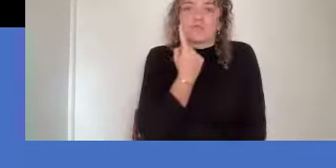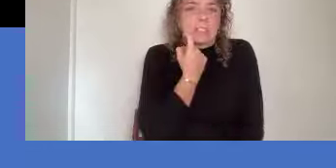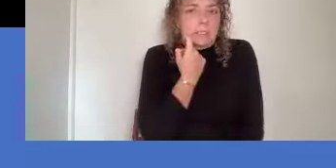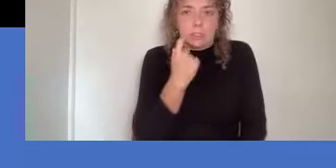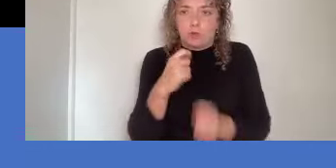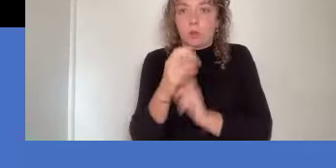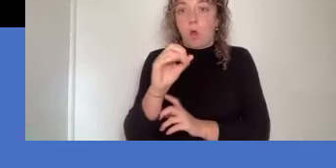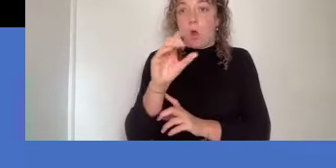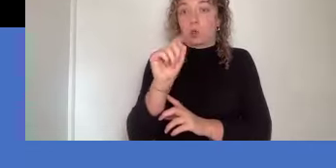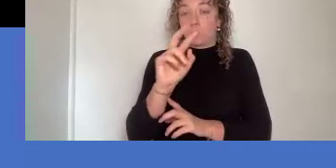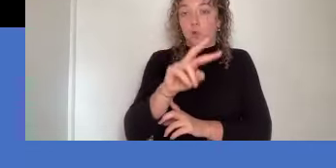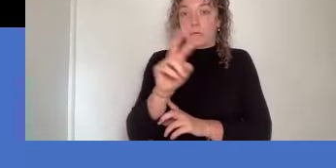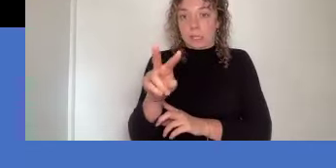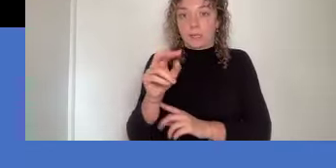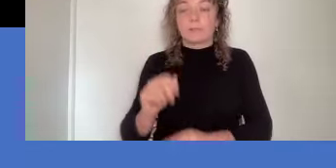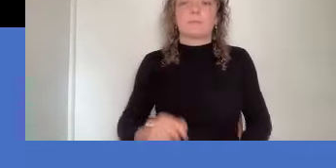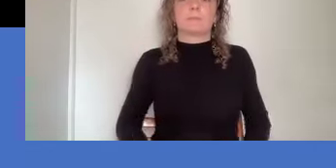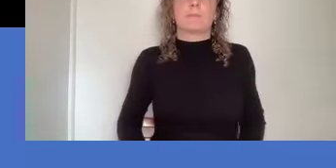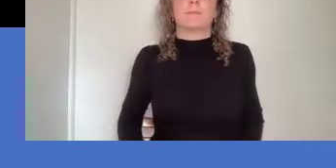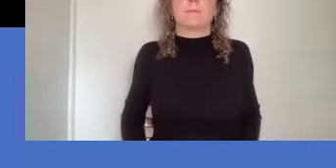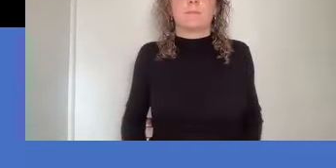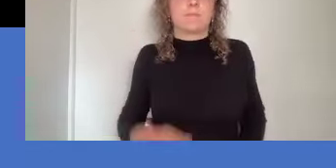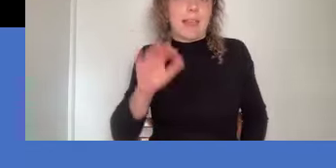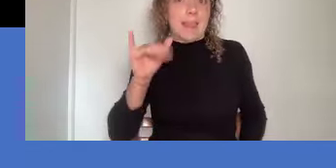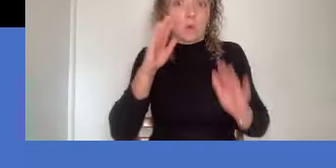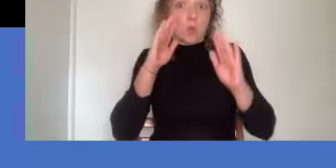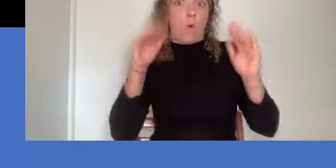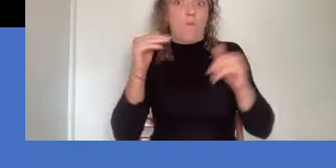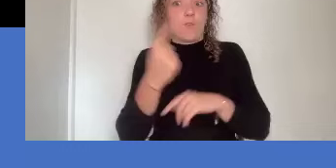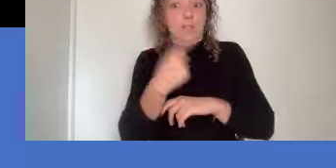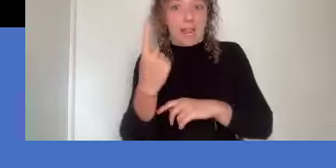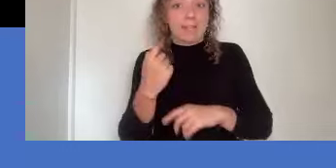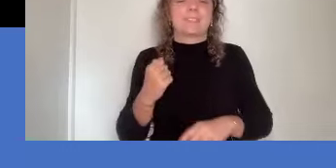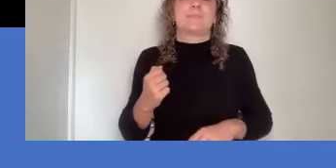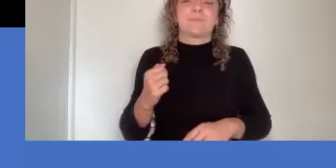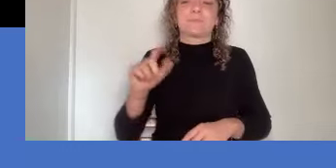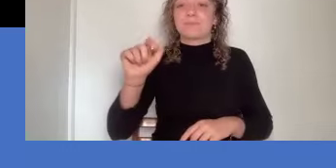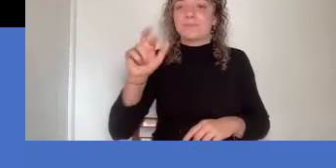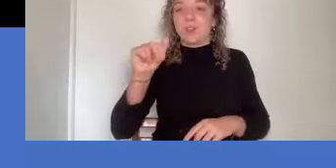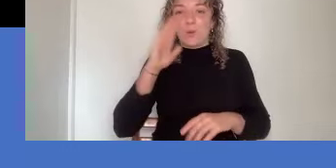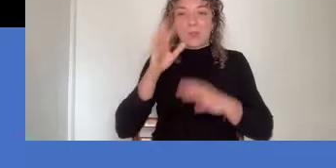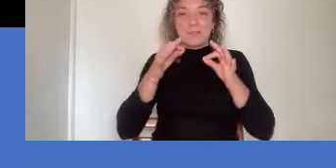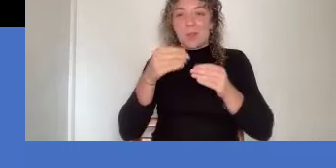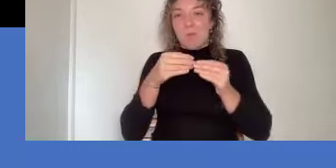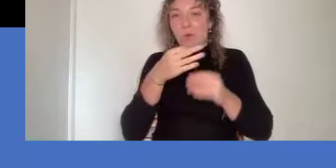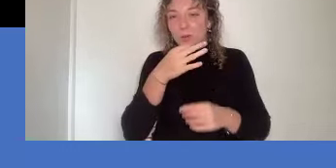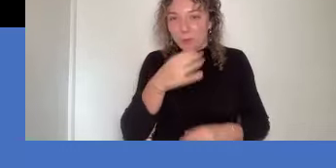recently. October 22nd was kind of the hopeful date. And Tara's going to talk more about that in just a